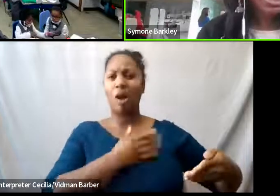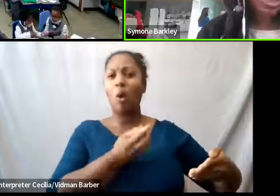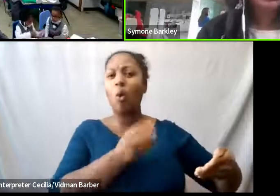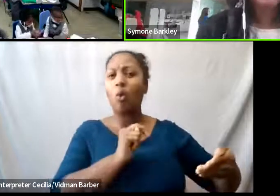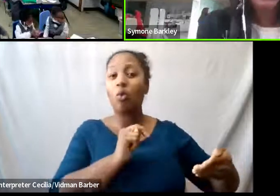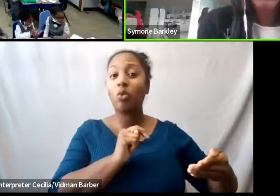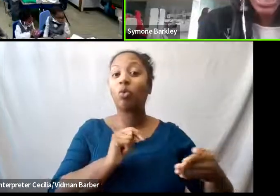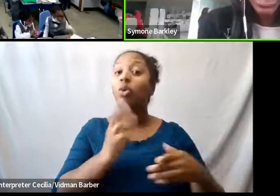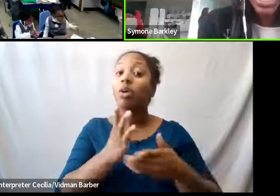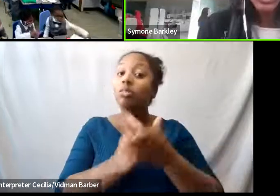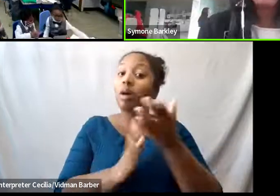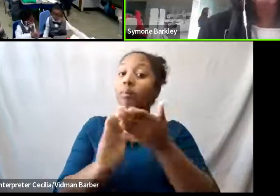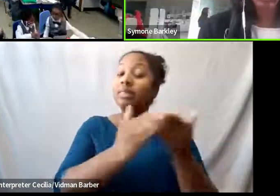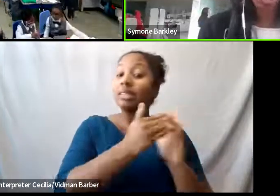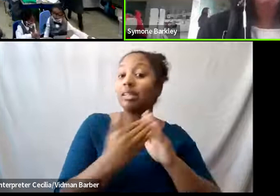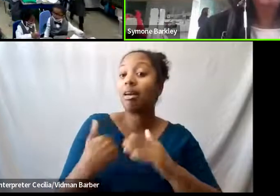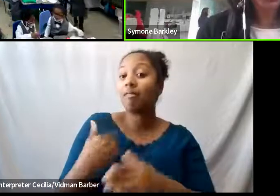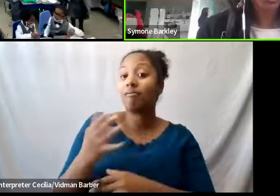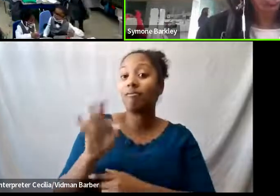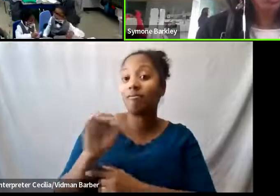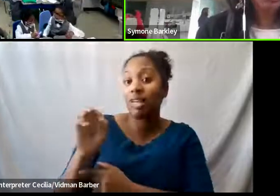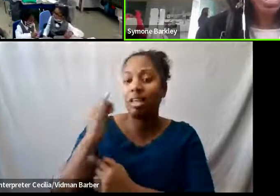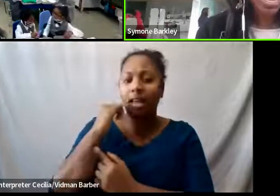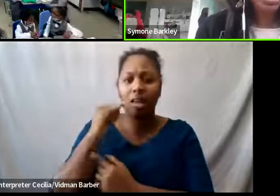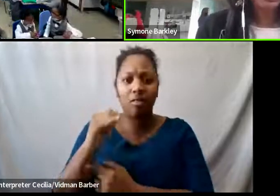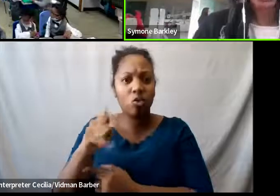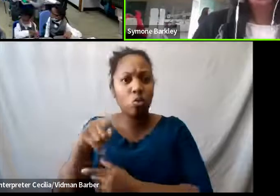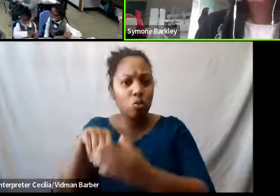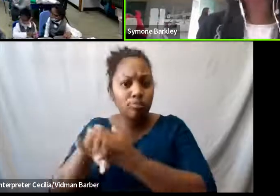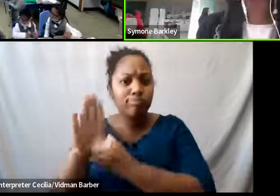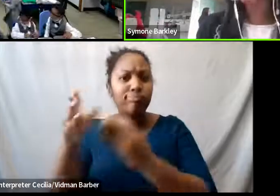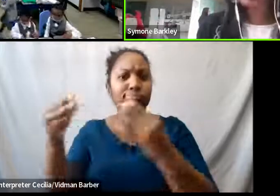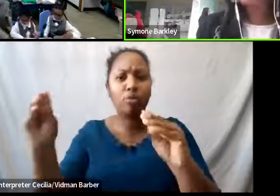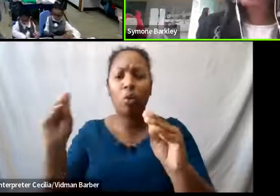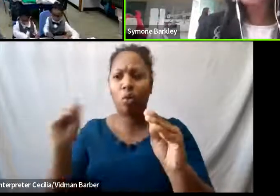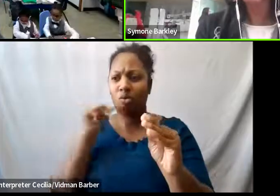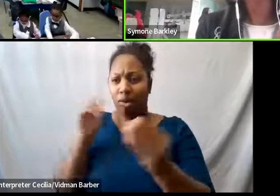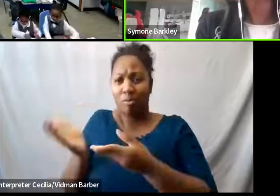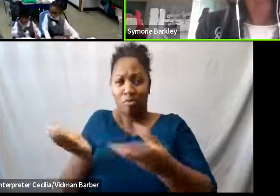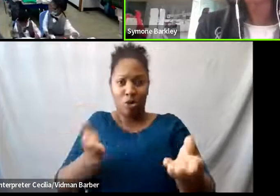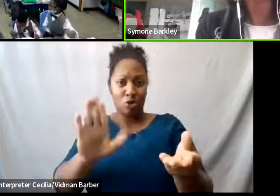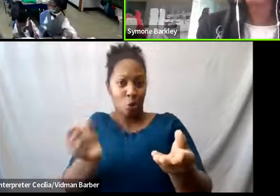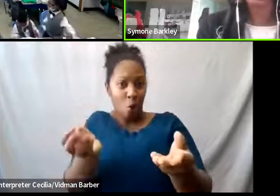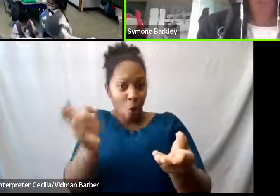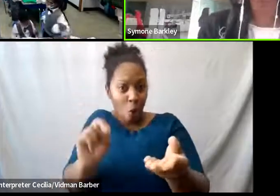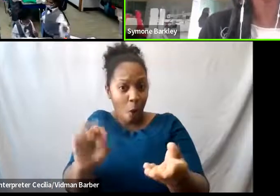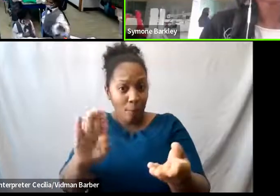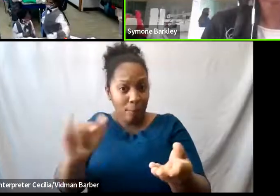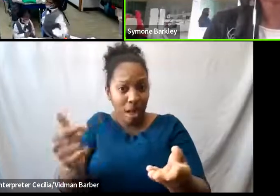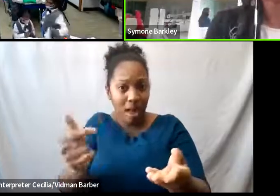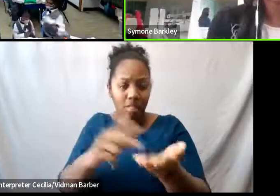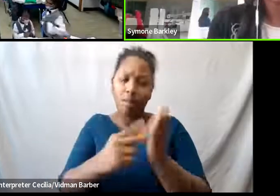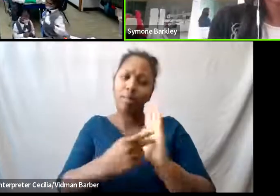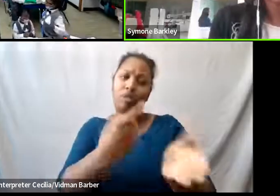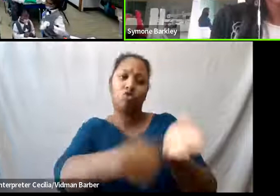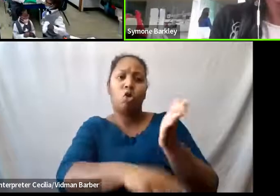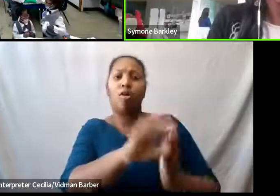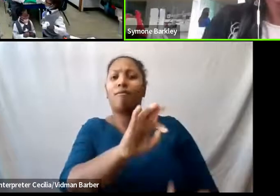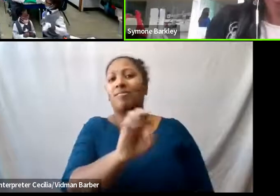for plastic bags. There's a fee if you don't bring your own bag, and so this is a really great way to avoid the fee as well.